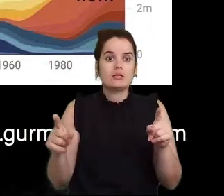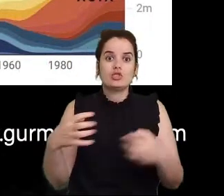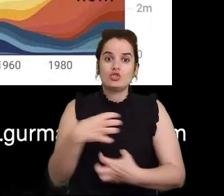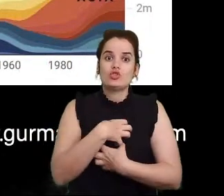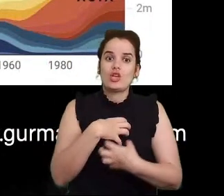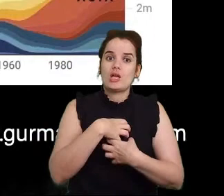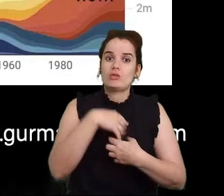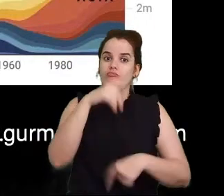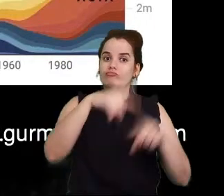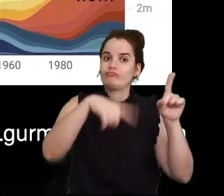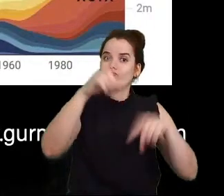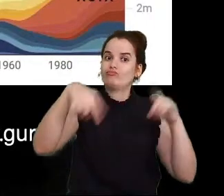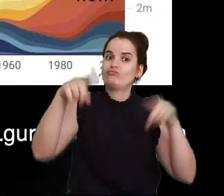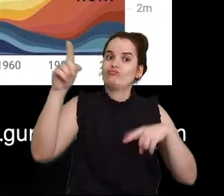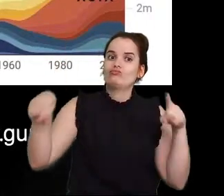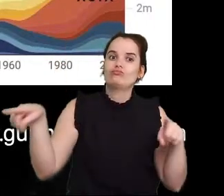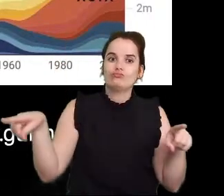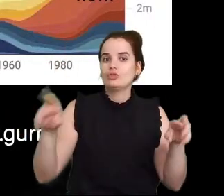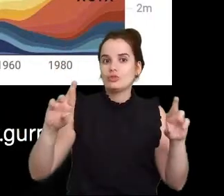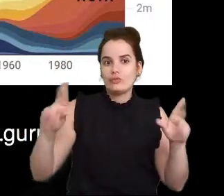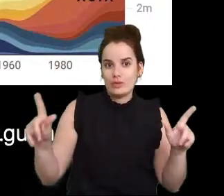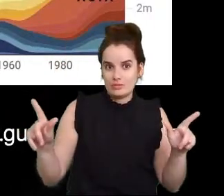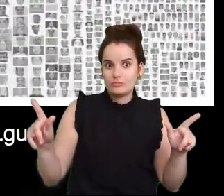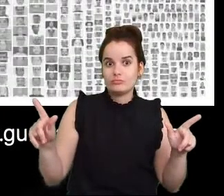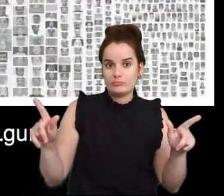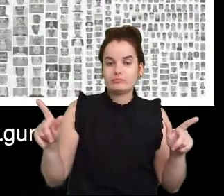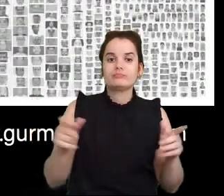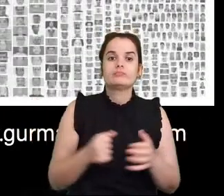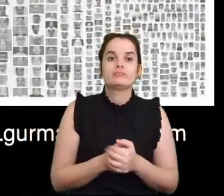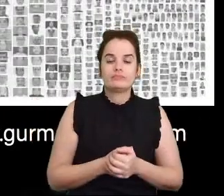within stacked area chart.